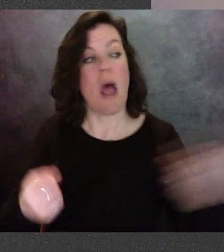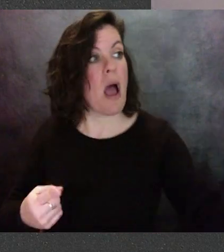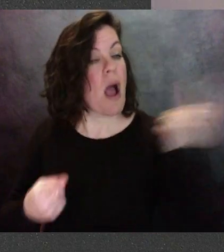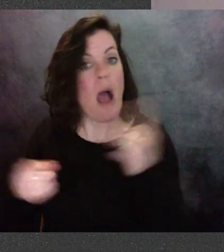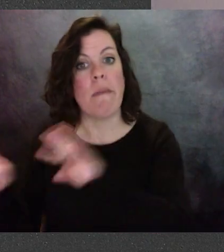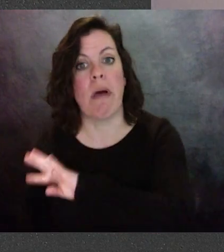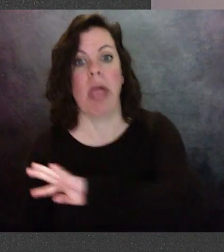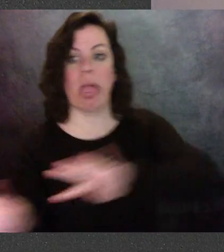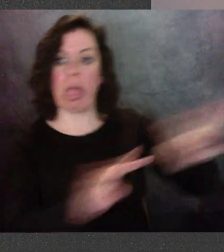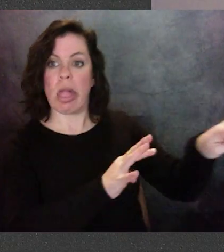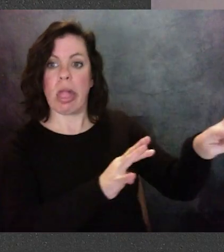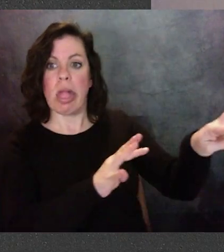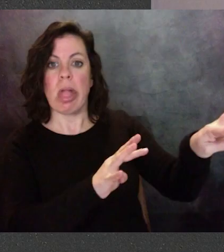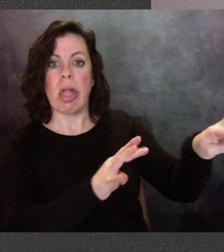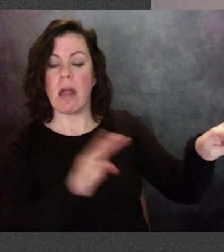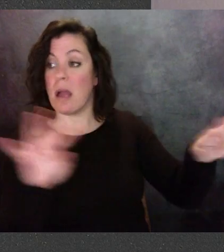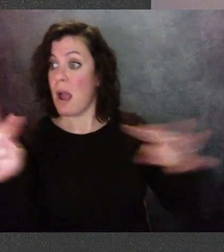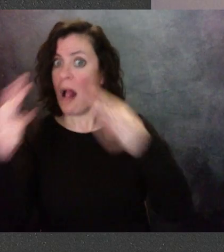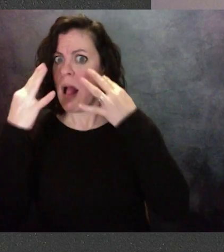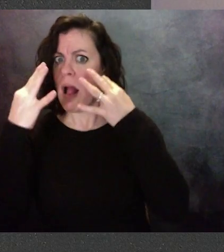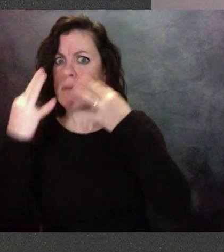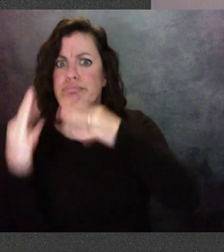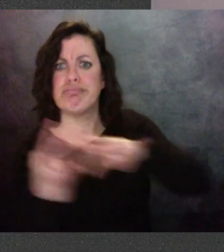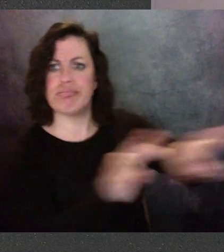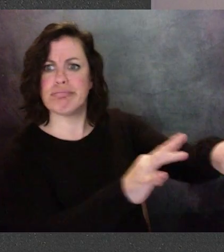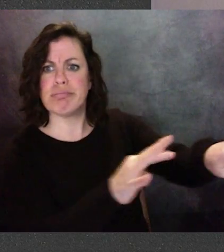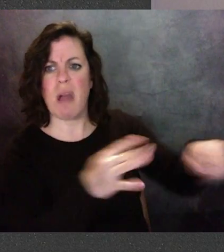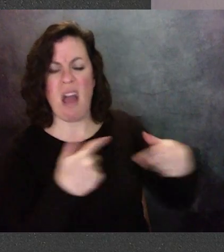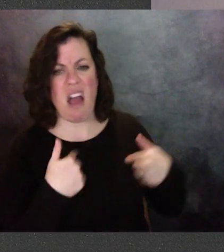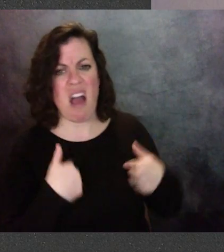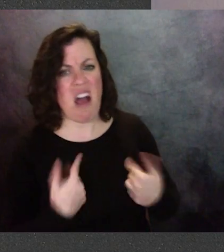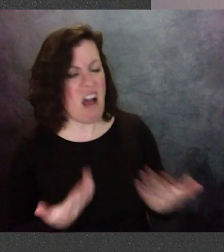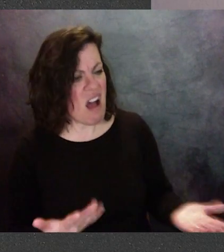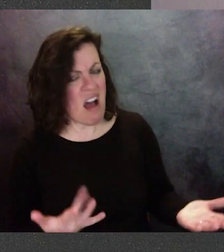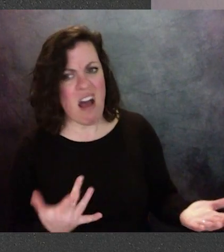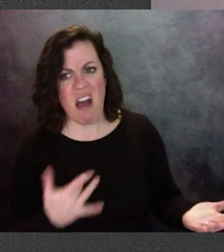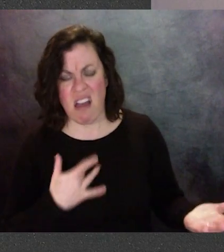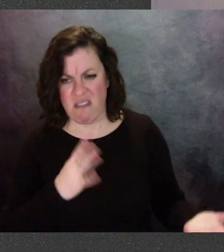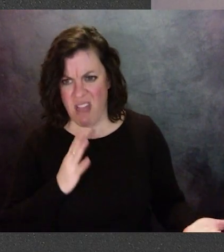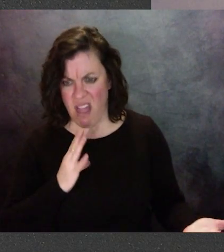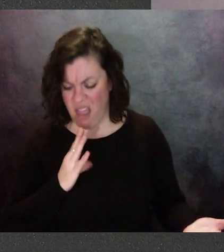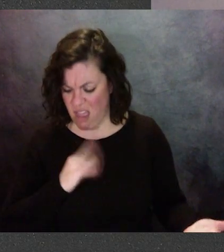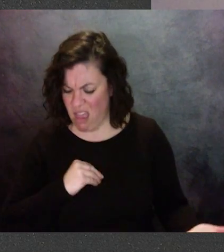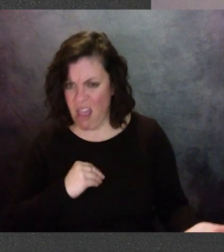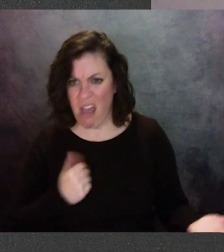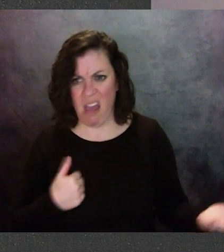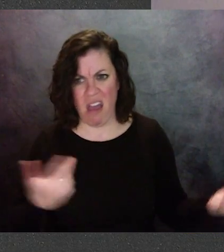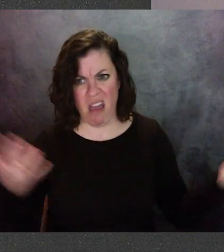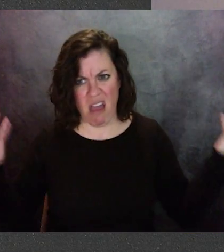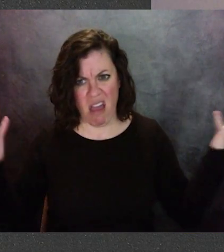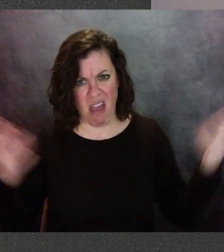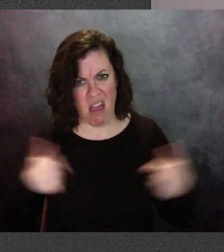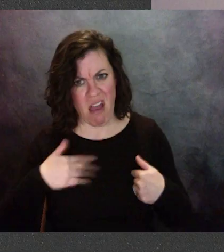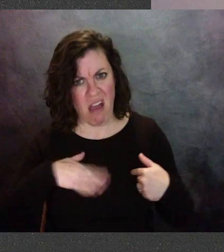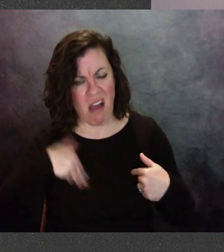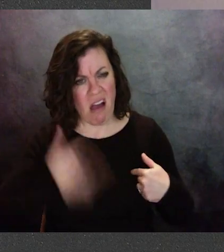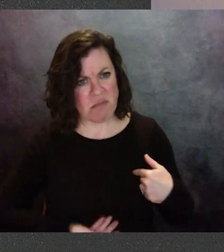Everyone ignored me and stared at her. I felt as prickly as my cactus plant.